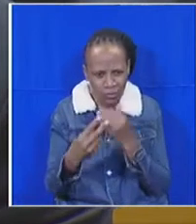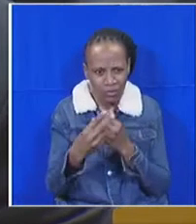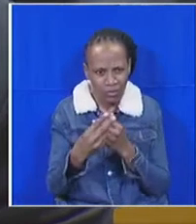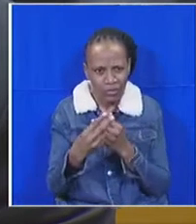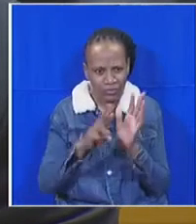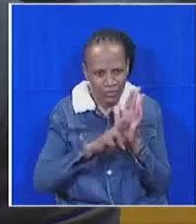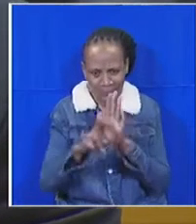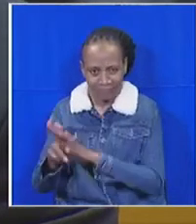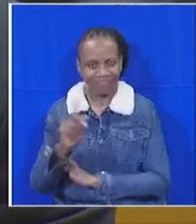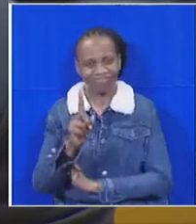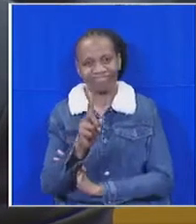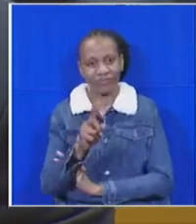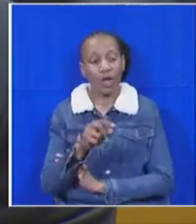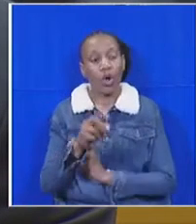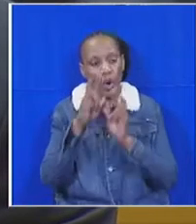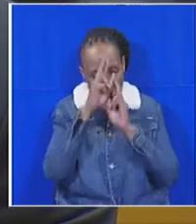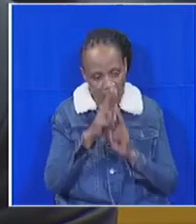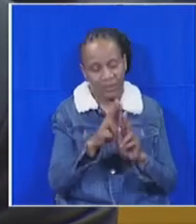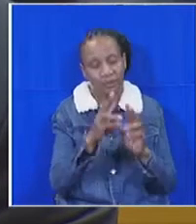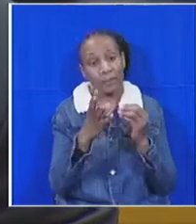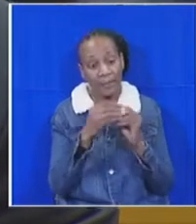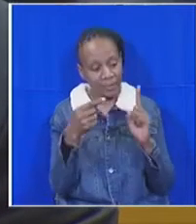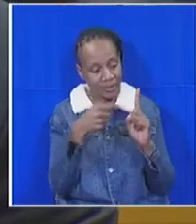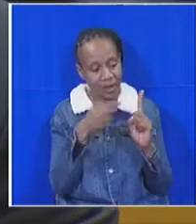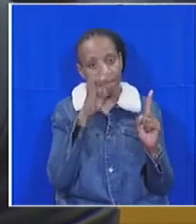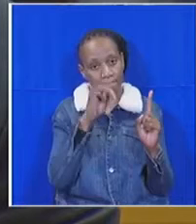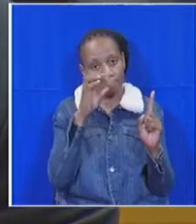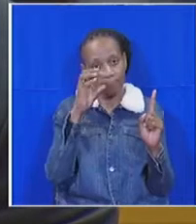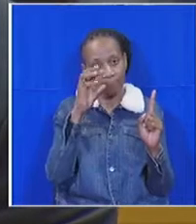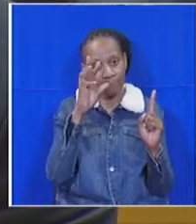in Mogale City. She accepted nomination to be a